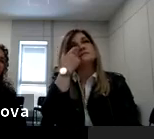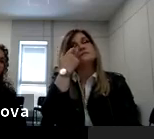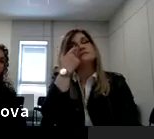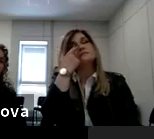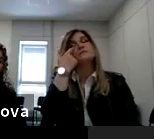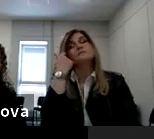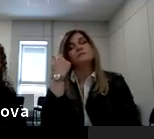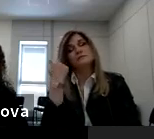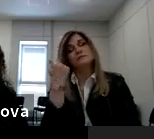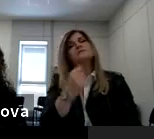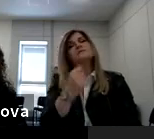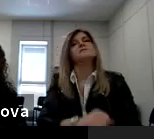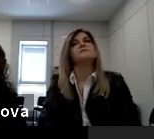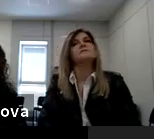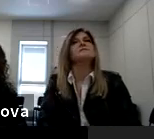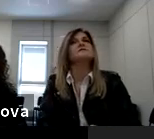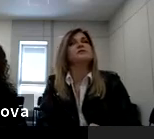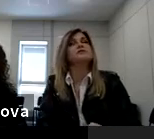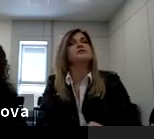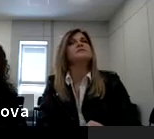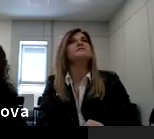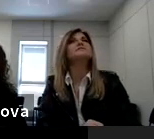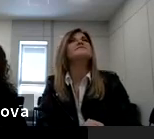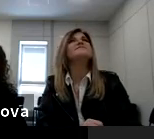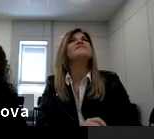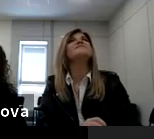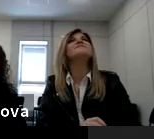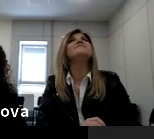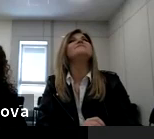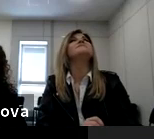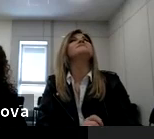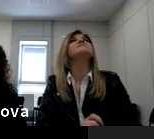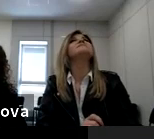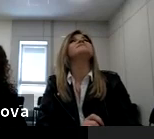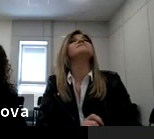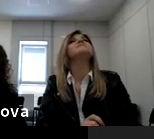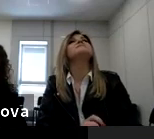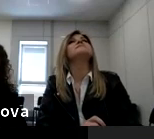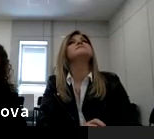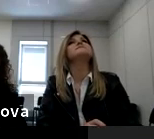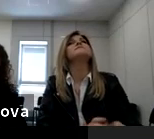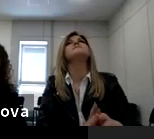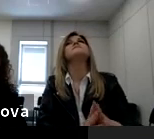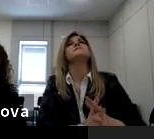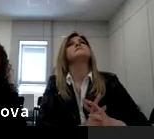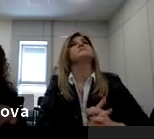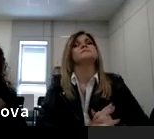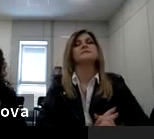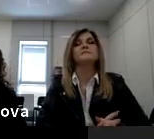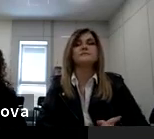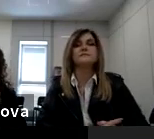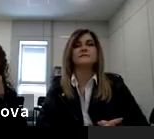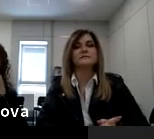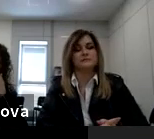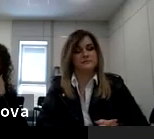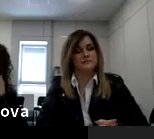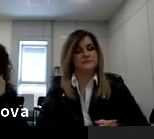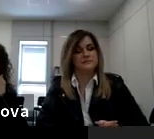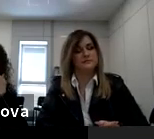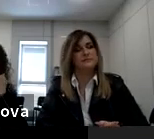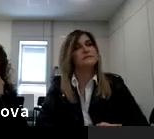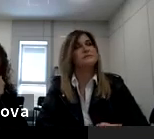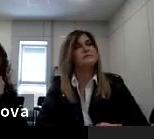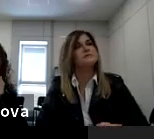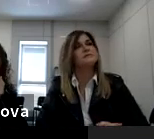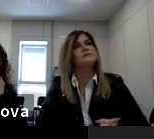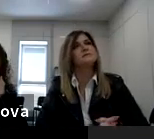also monochrome and RGB version. For sure. Version. And then we're going to some special